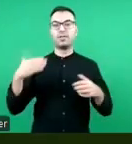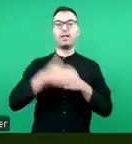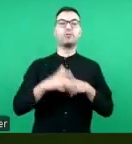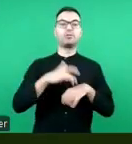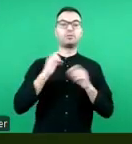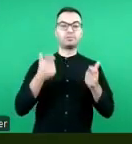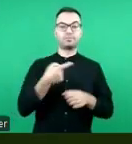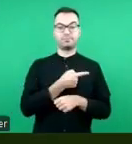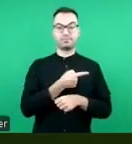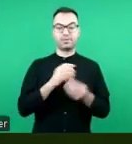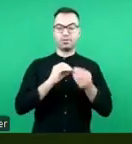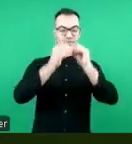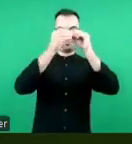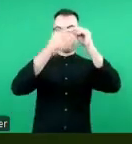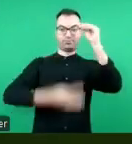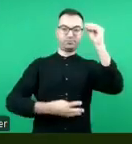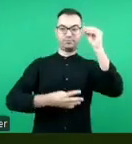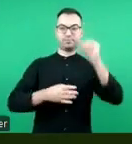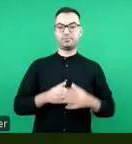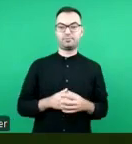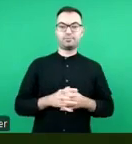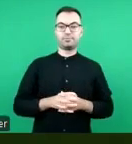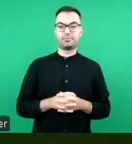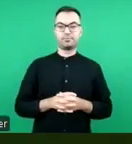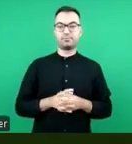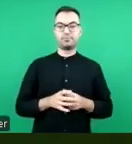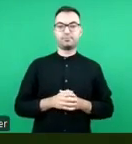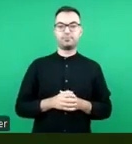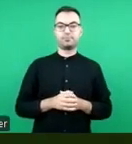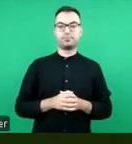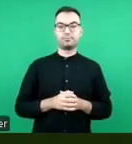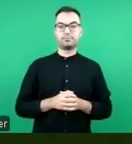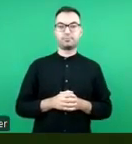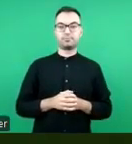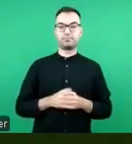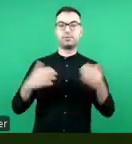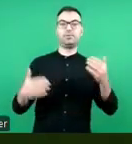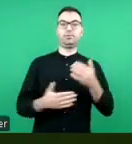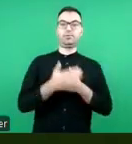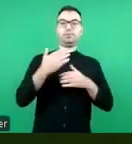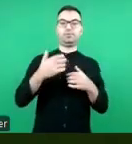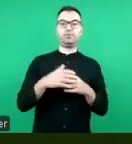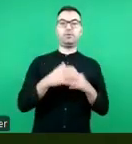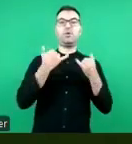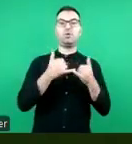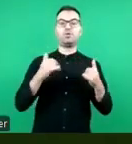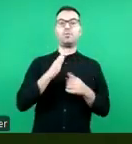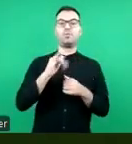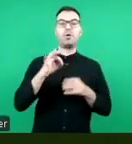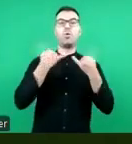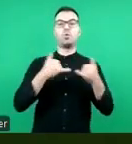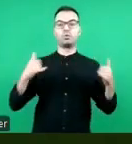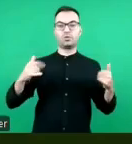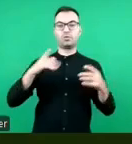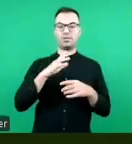complicated picture. And it turns out that actually different facets of biodiversity of those